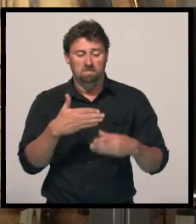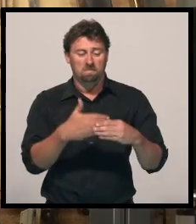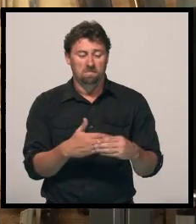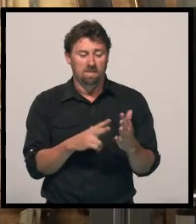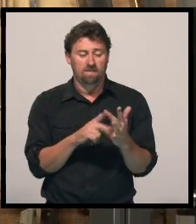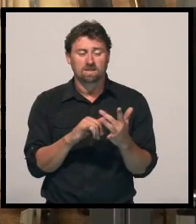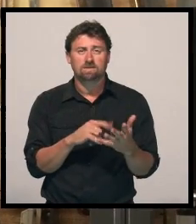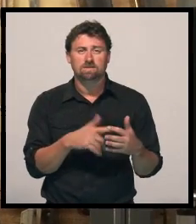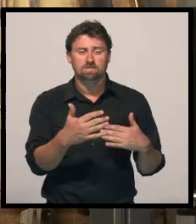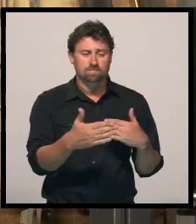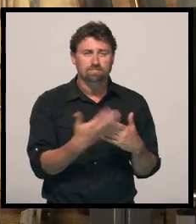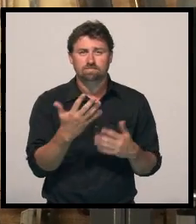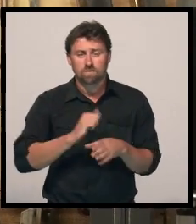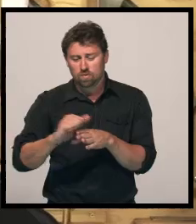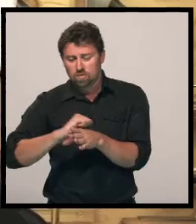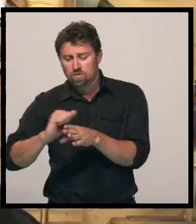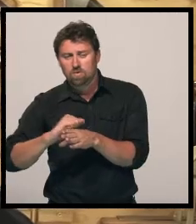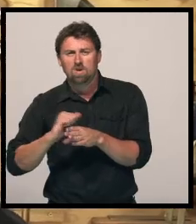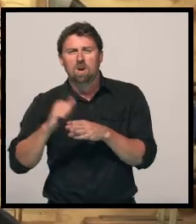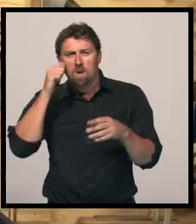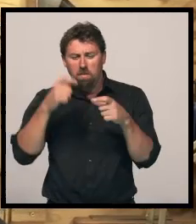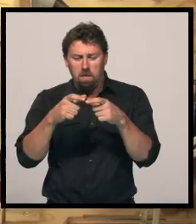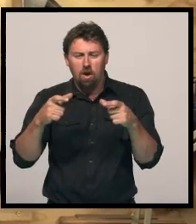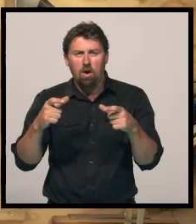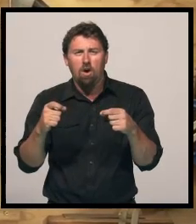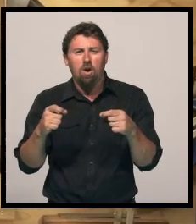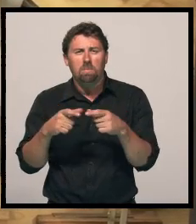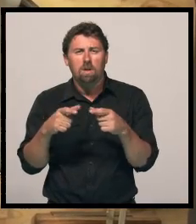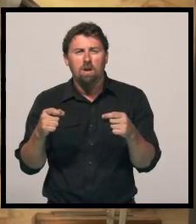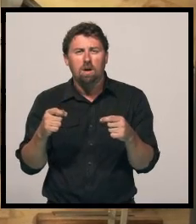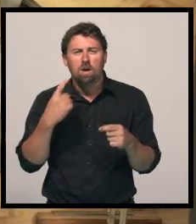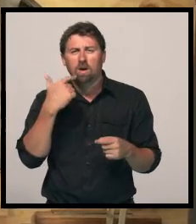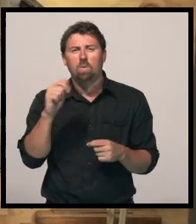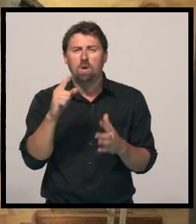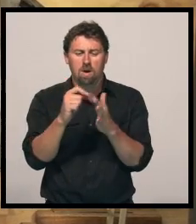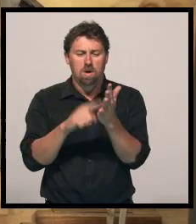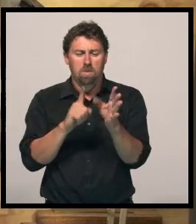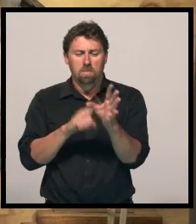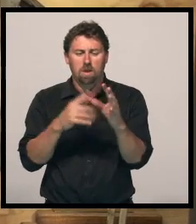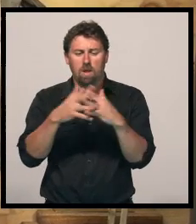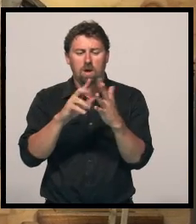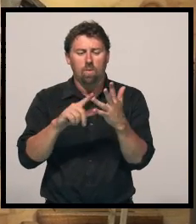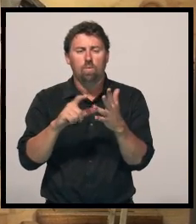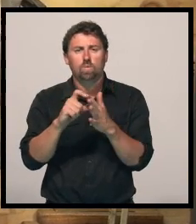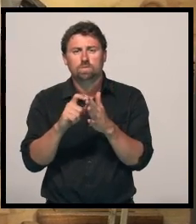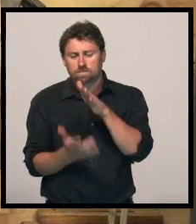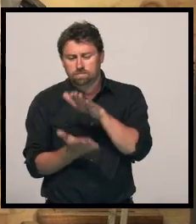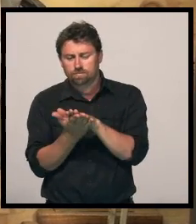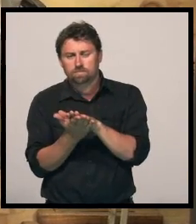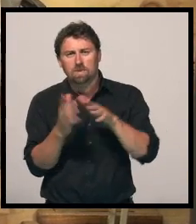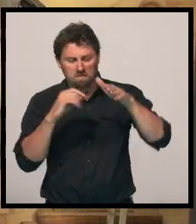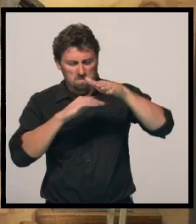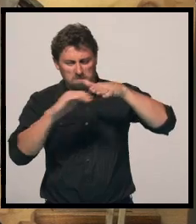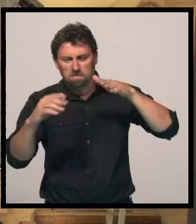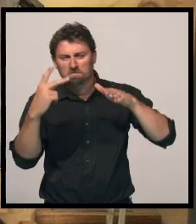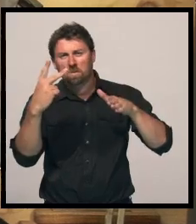block. By the way, with the sanding block, it's a great idea to get a bit of plywood and glue it actually onto the cork. Cut 12mm off, 12mm